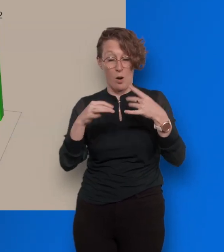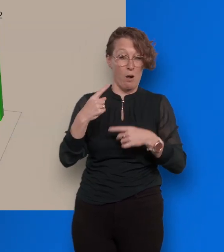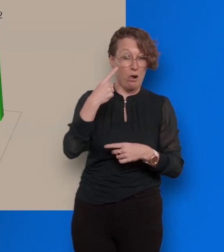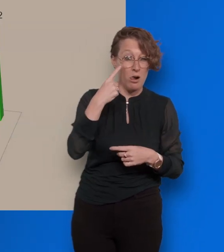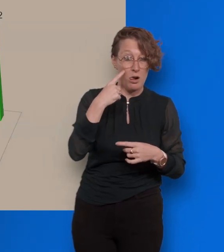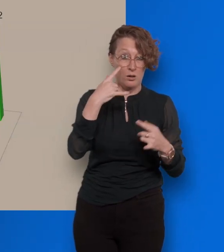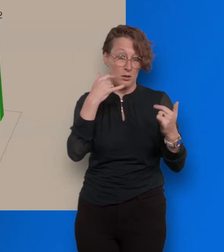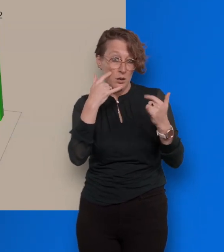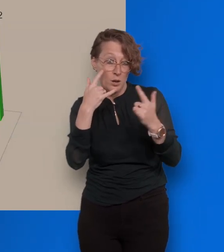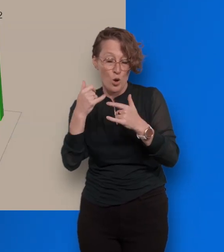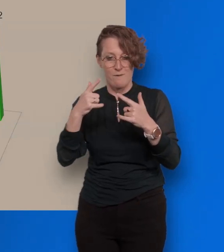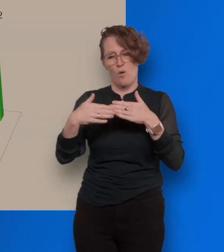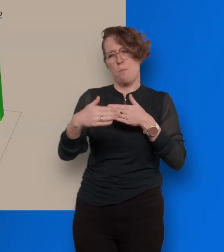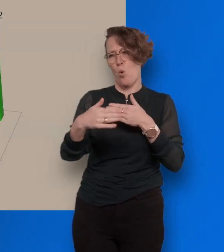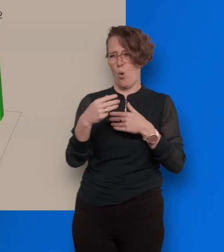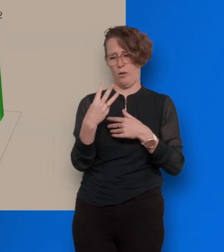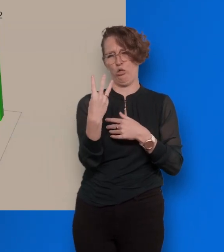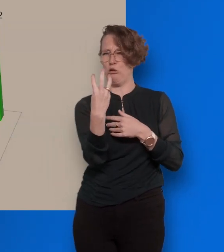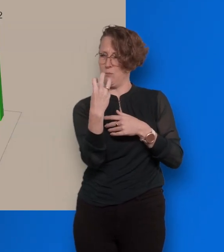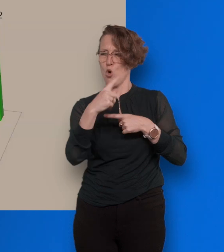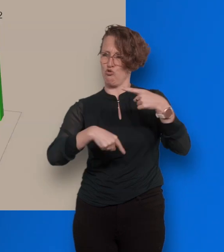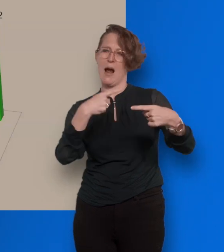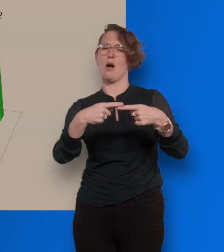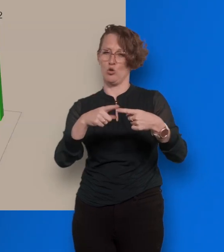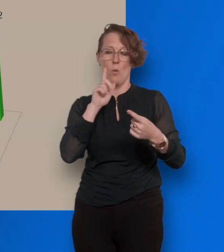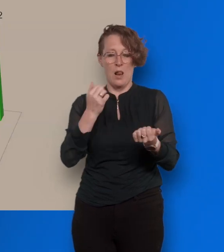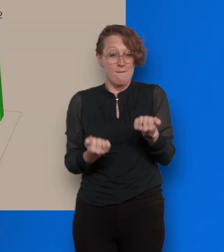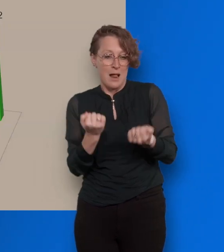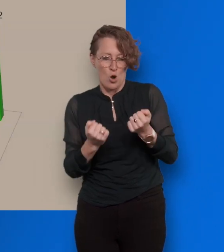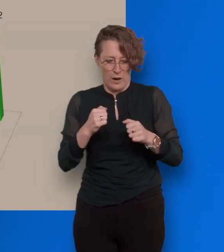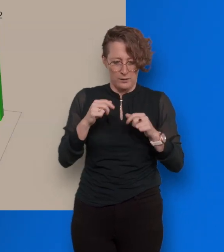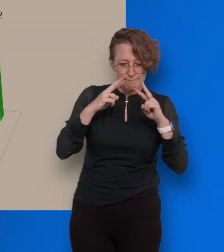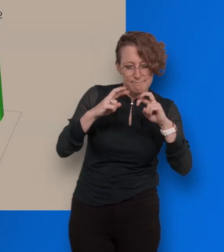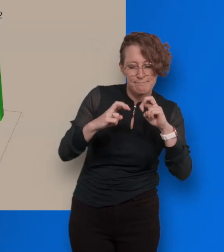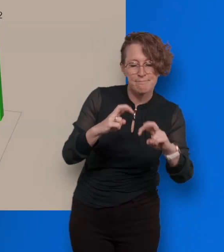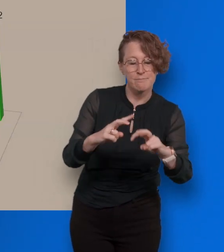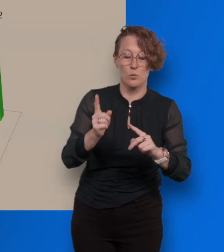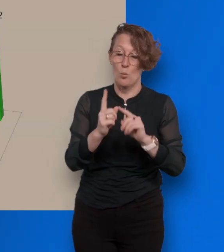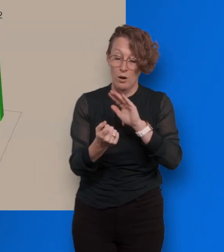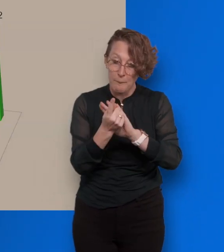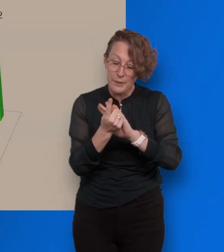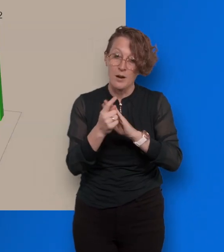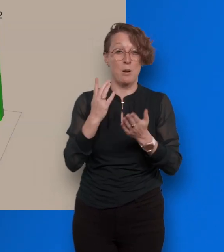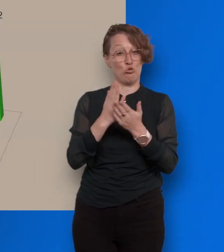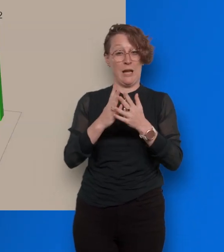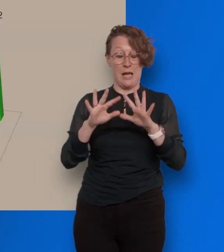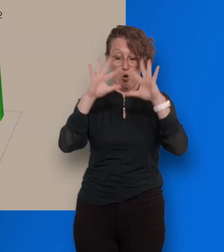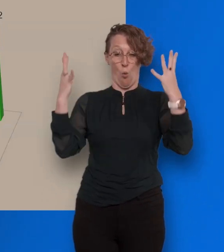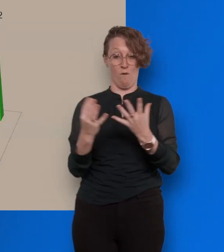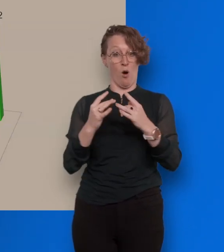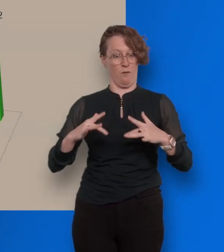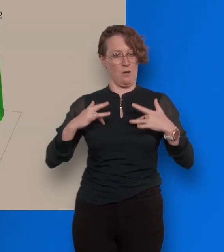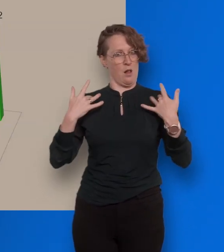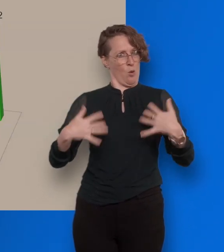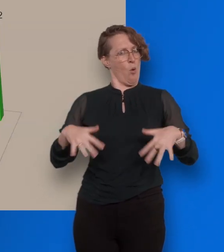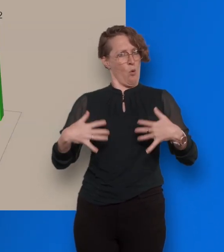for a further 3 rounds at least. We are evaluating as we go along. But the overall impression we've got is